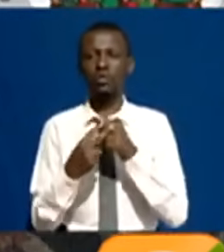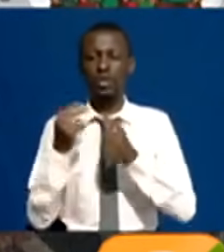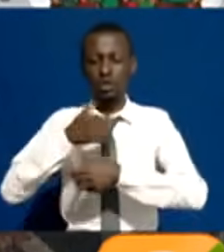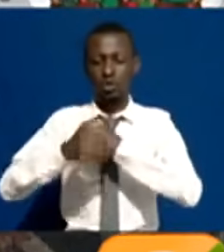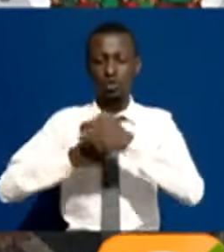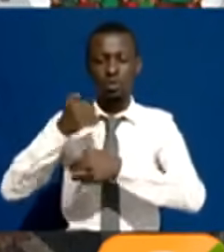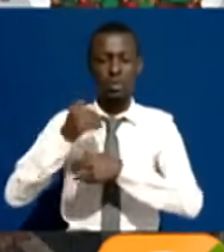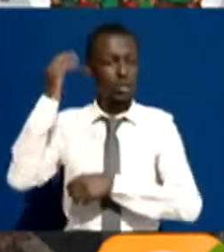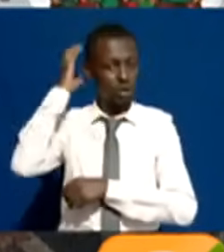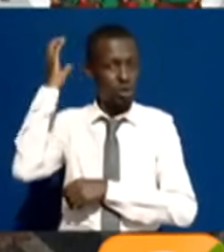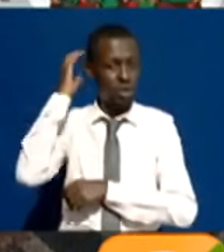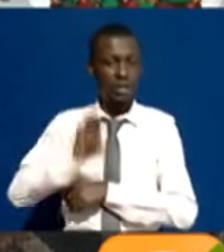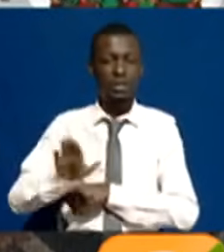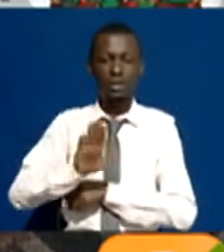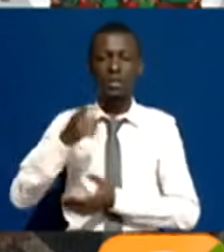was approved at a cost of